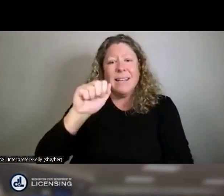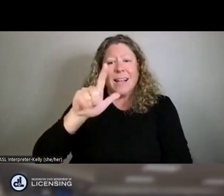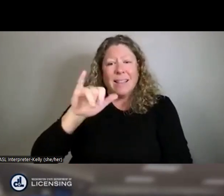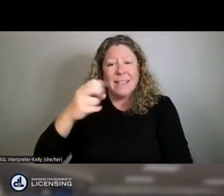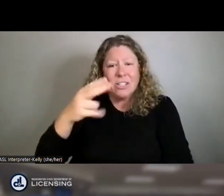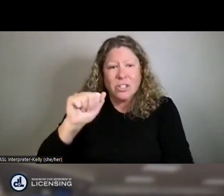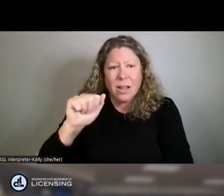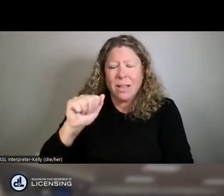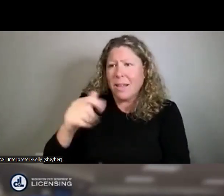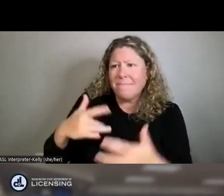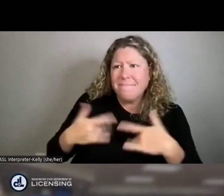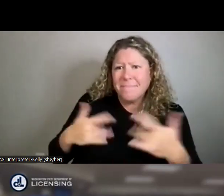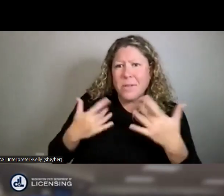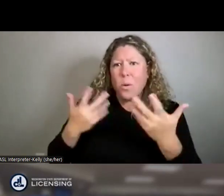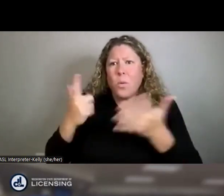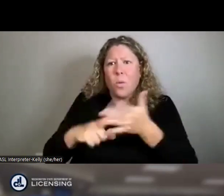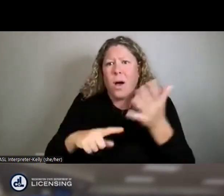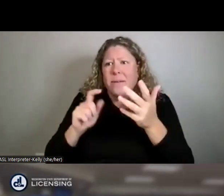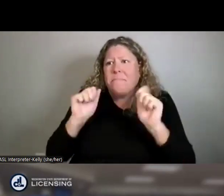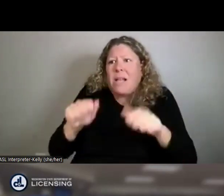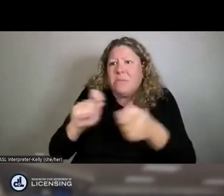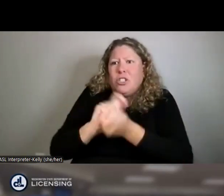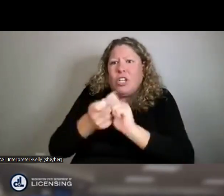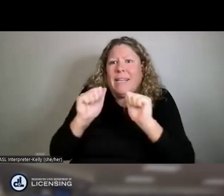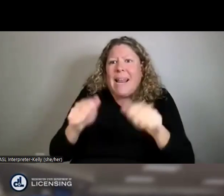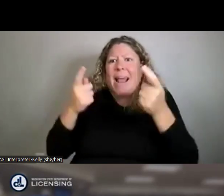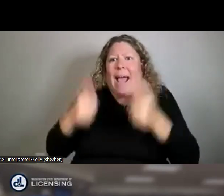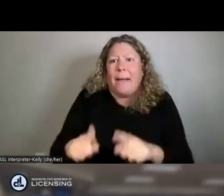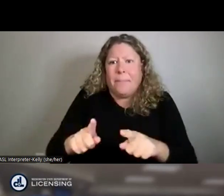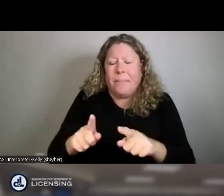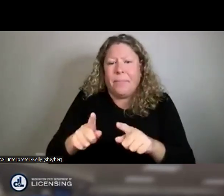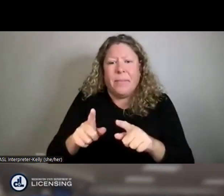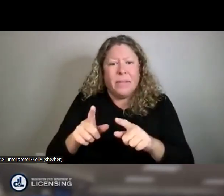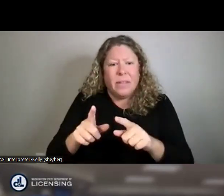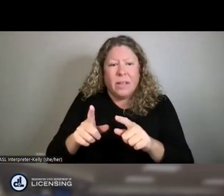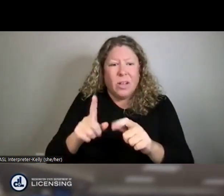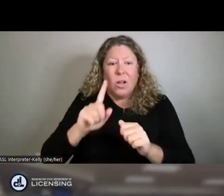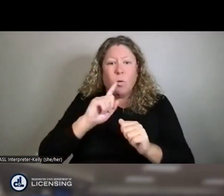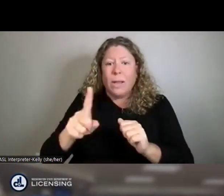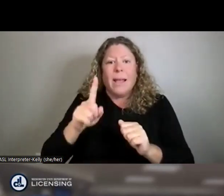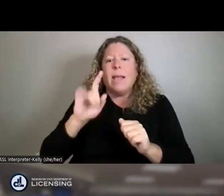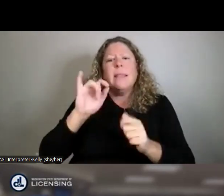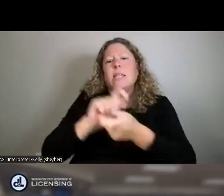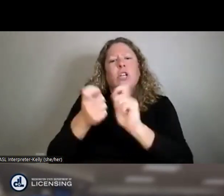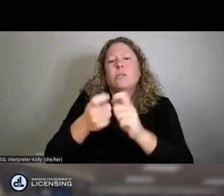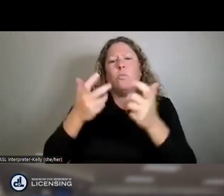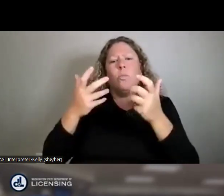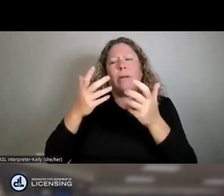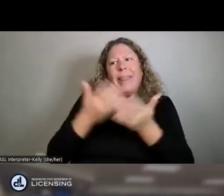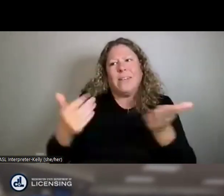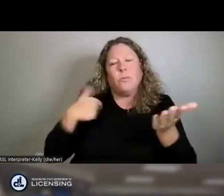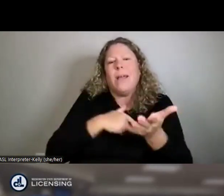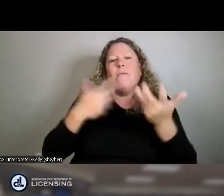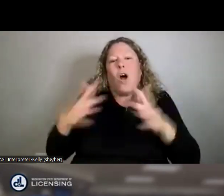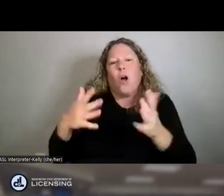see what changes could be made. These were mostly things we had already been talking about for a long time. So it was